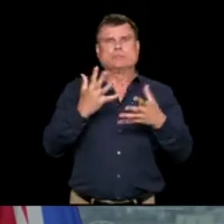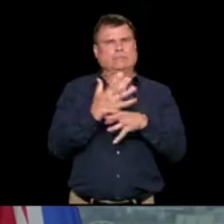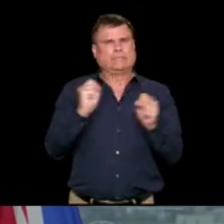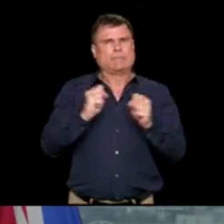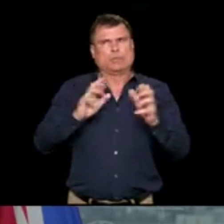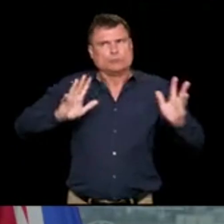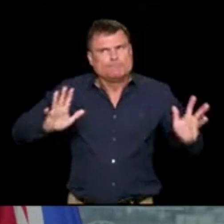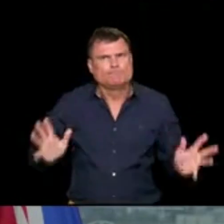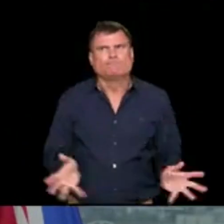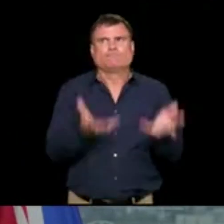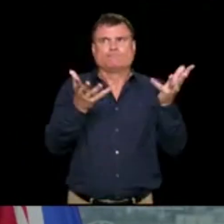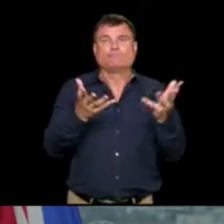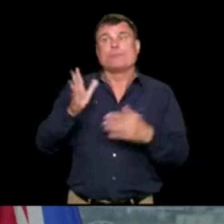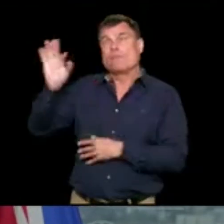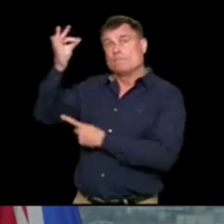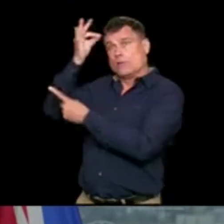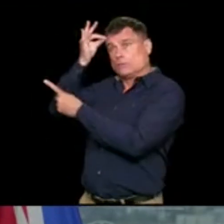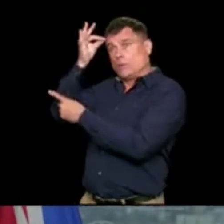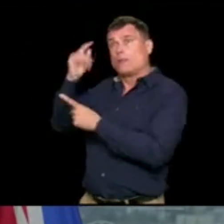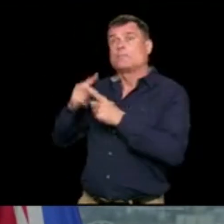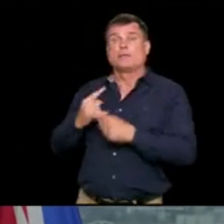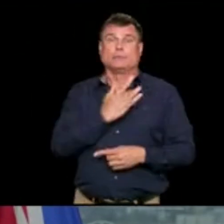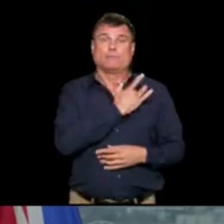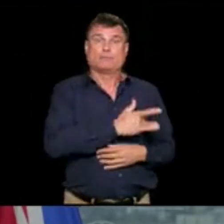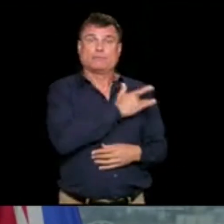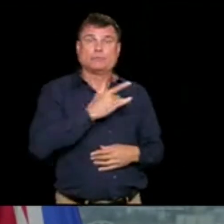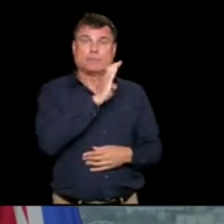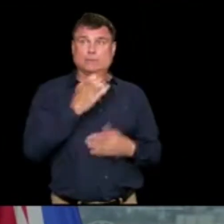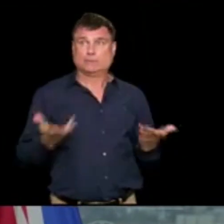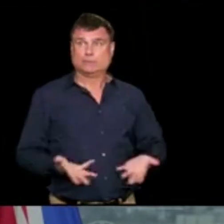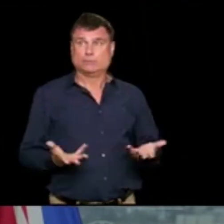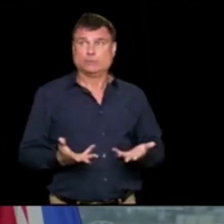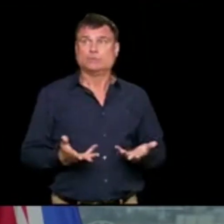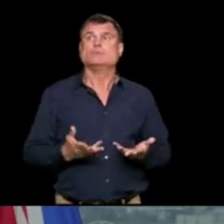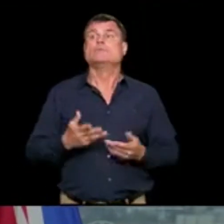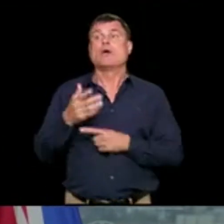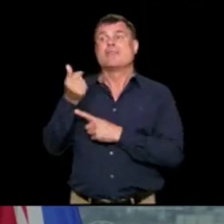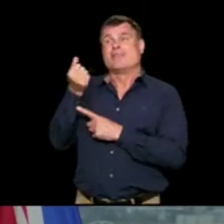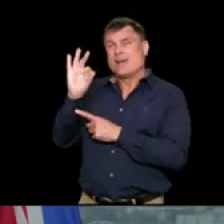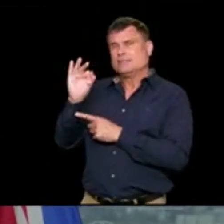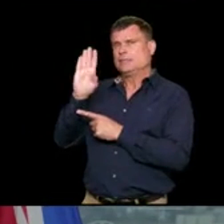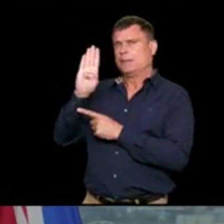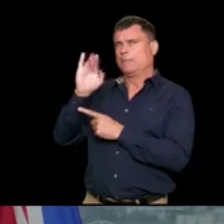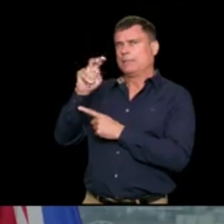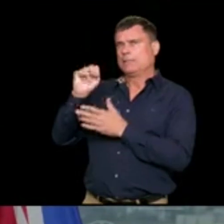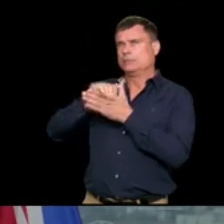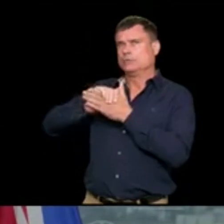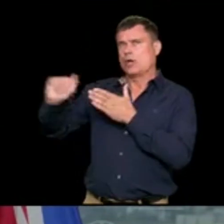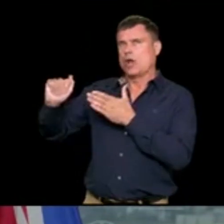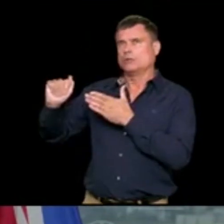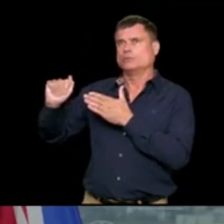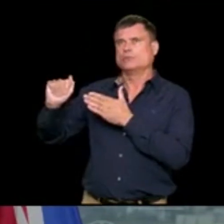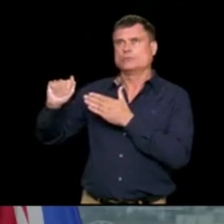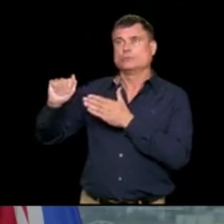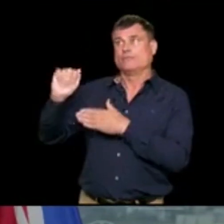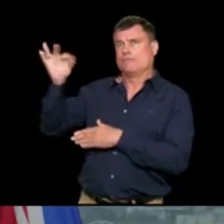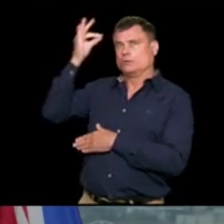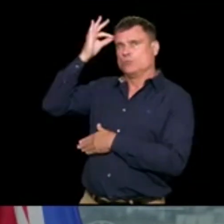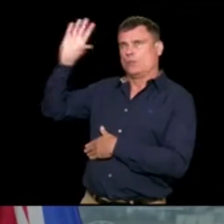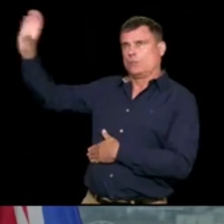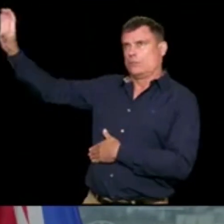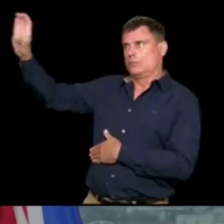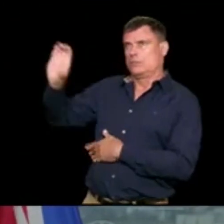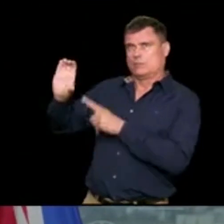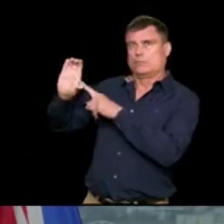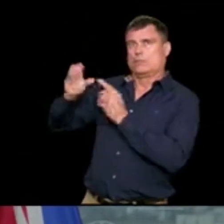Prime Minister Trudeau announced recently with the provinces and territories. This agreement will see over $19 billion invested by the federal